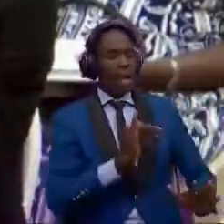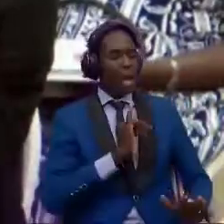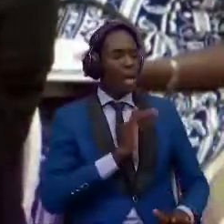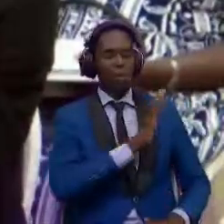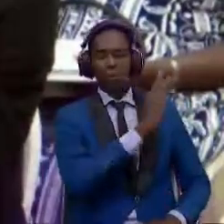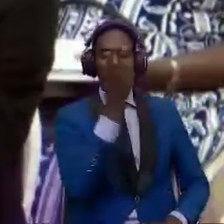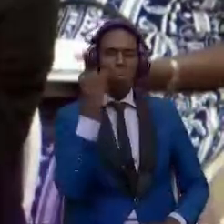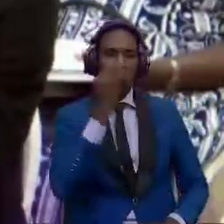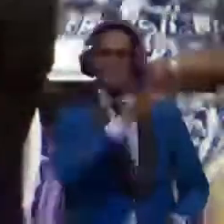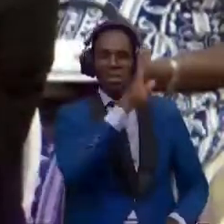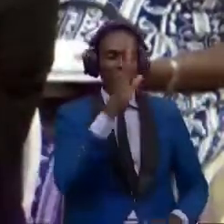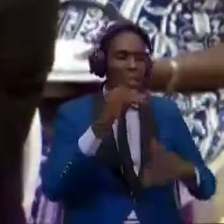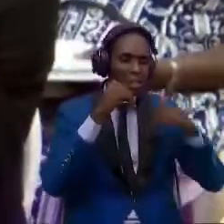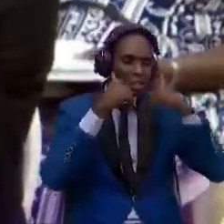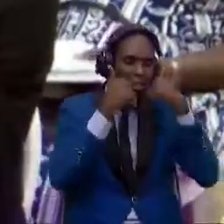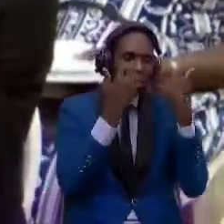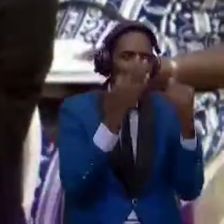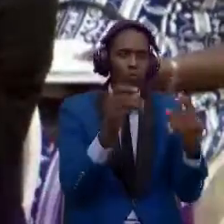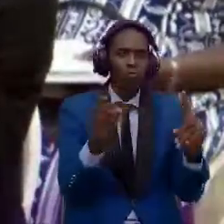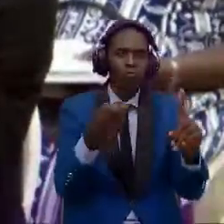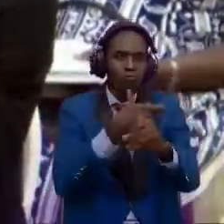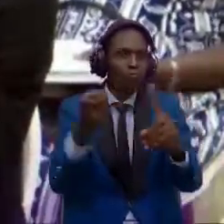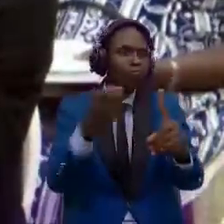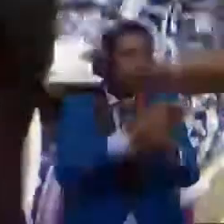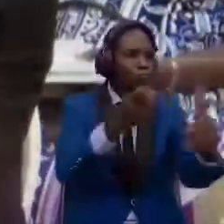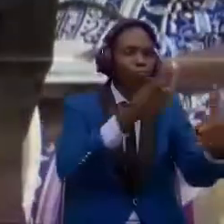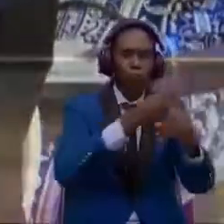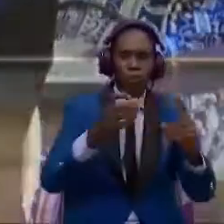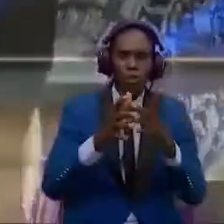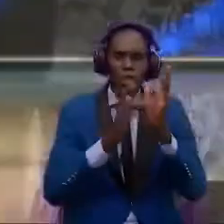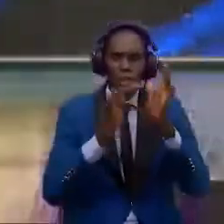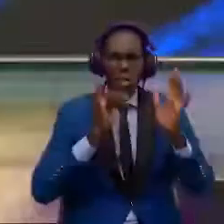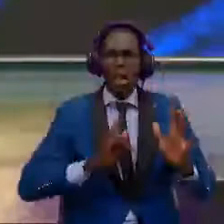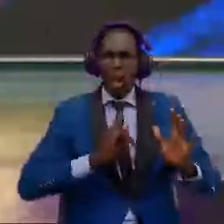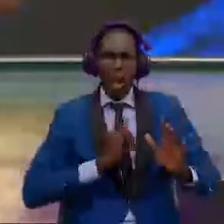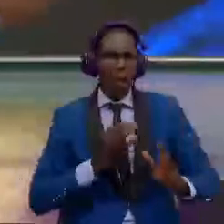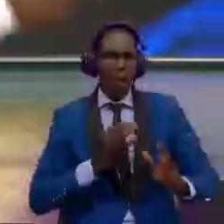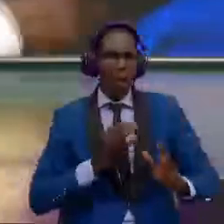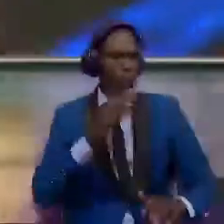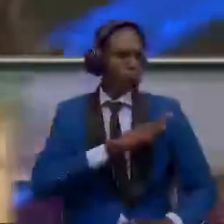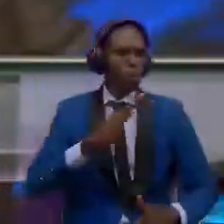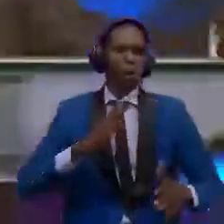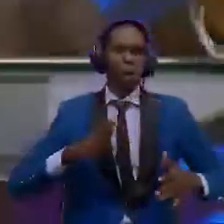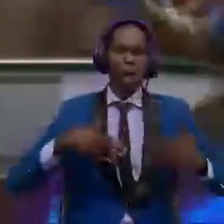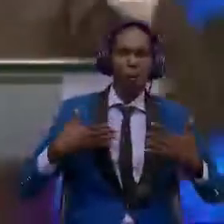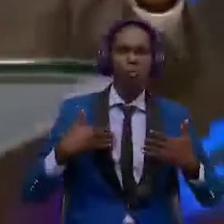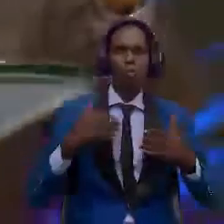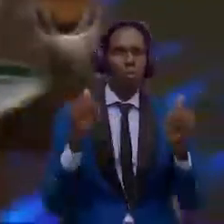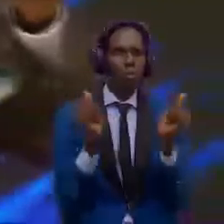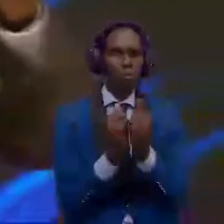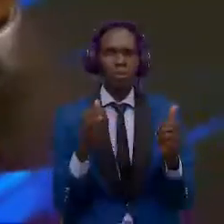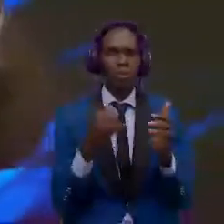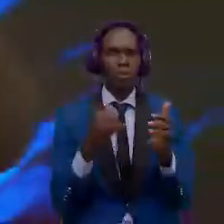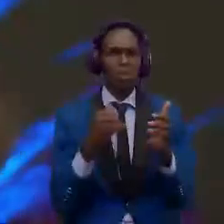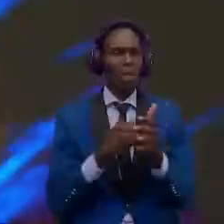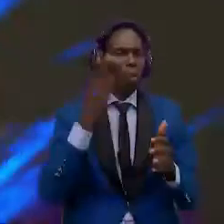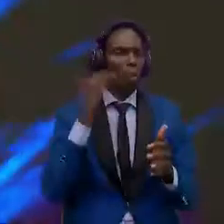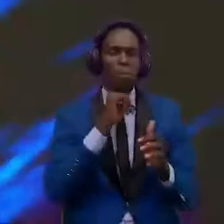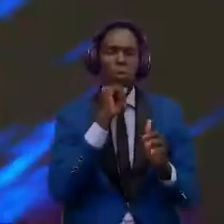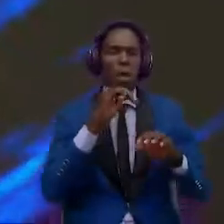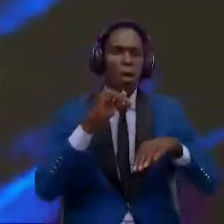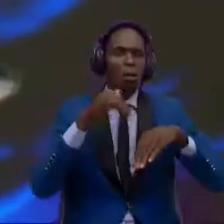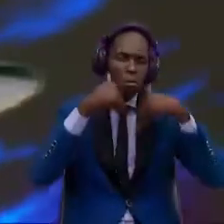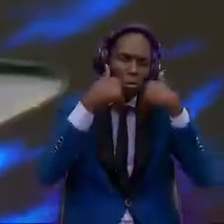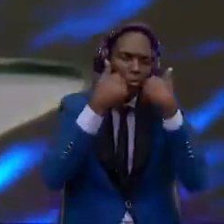head. I carried it on my shoulders. I carried it on my mind. And I went everywhere without any shame. I